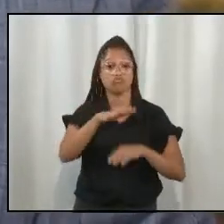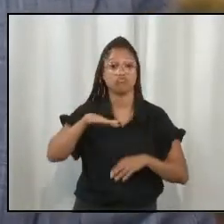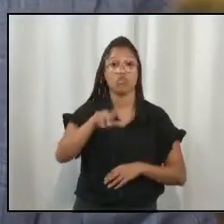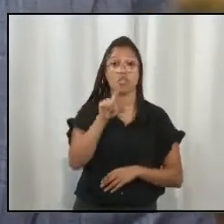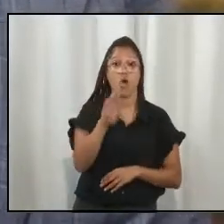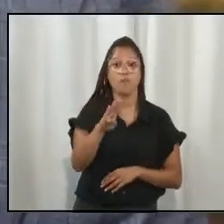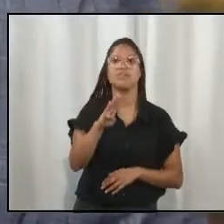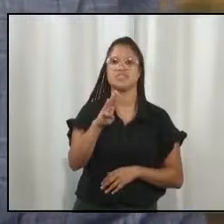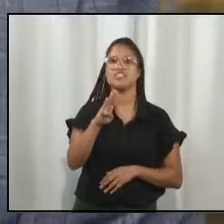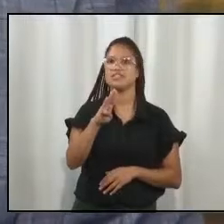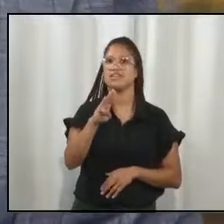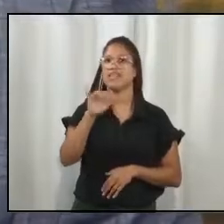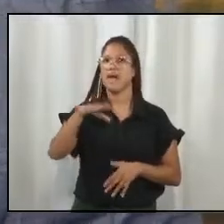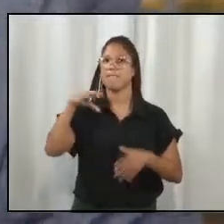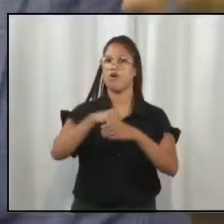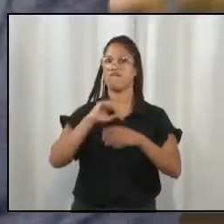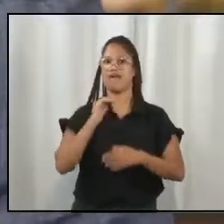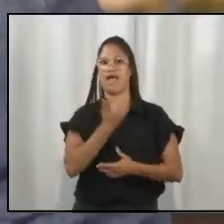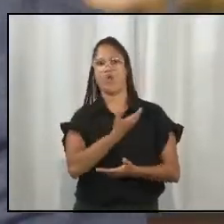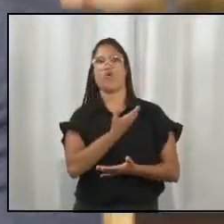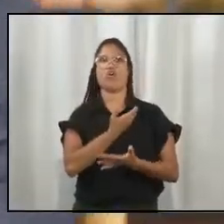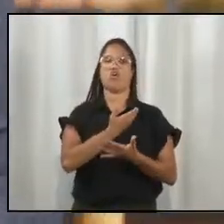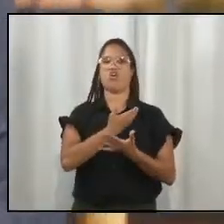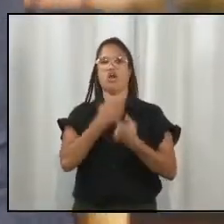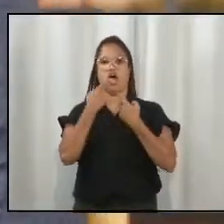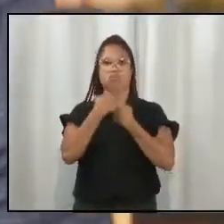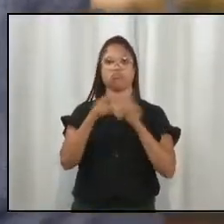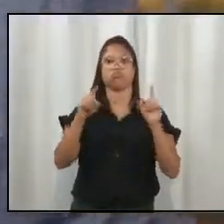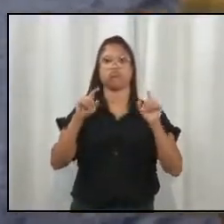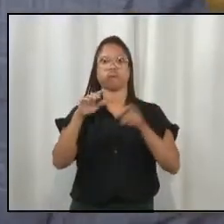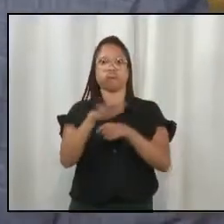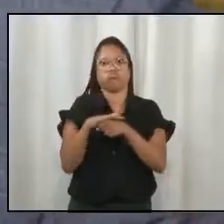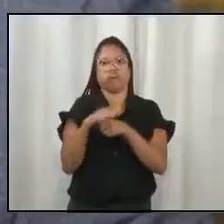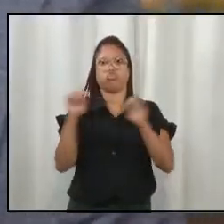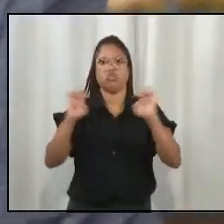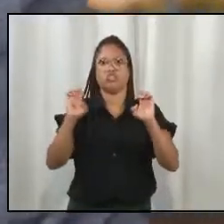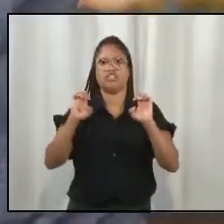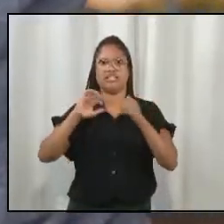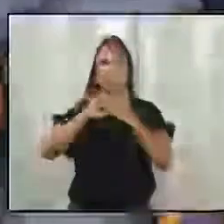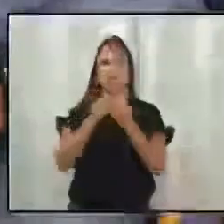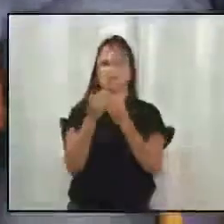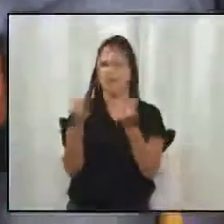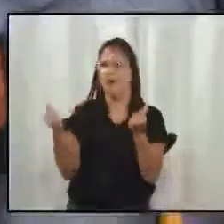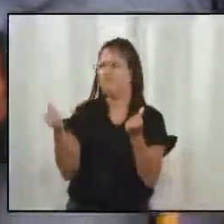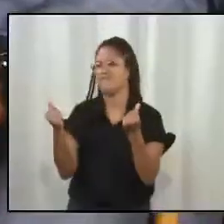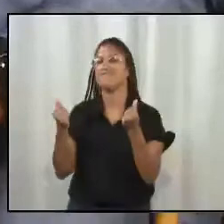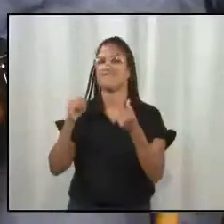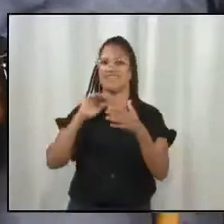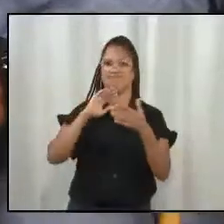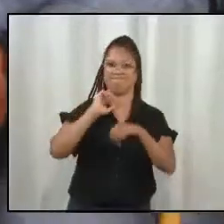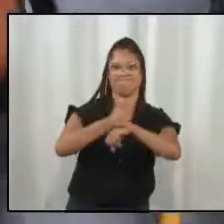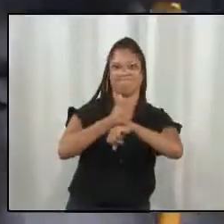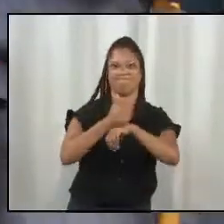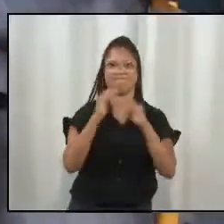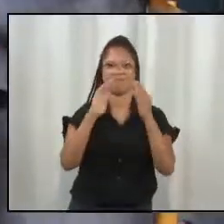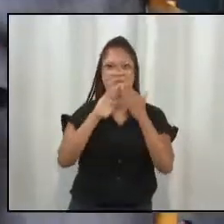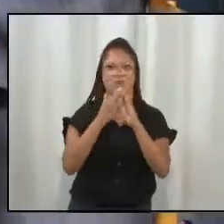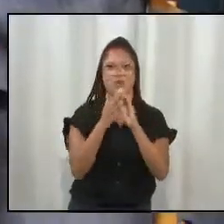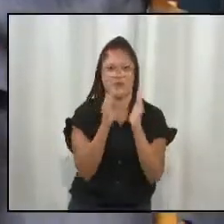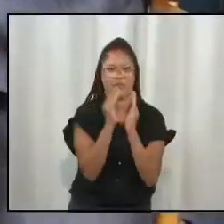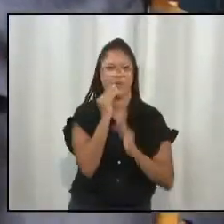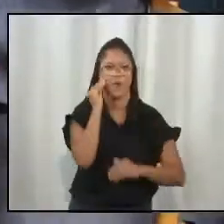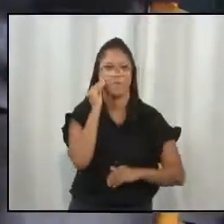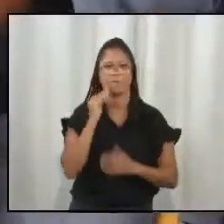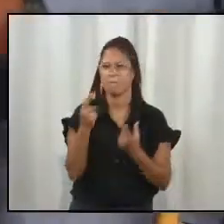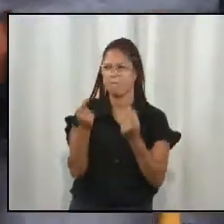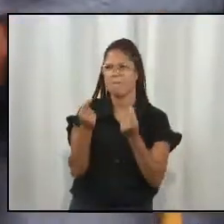emergency. So can you give us an update on our progress? What progress have we made to date? Yeah, absolutely. So the foundational work of